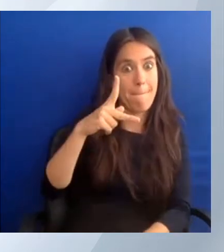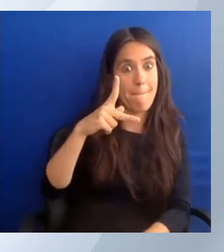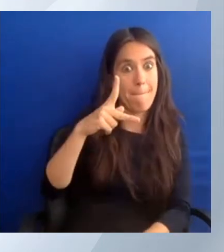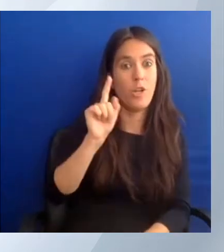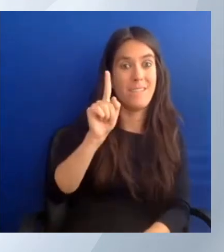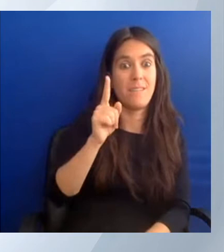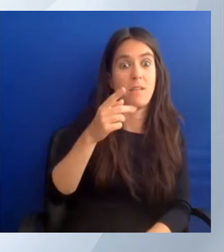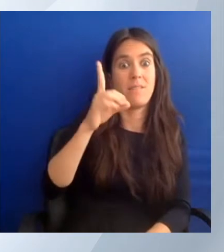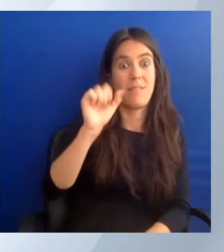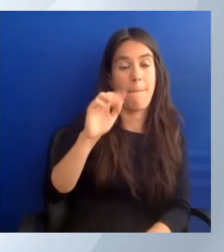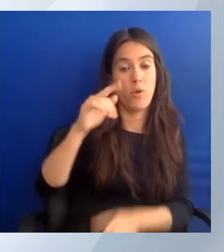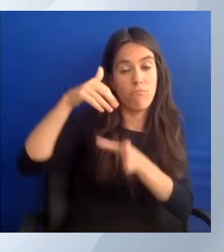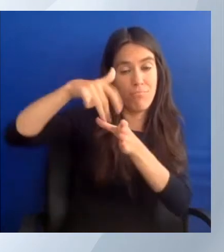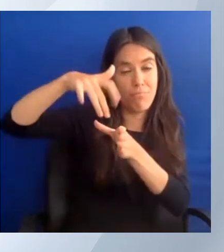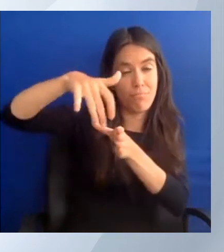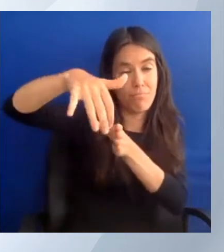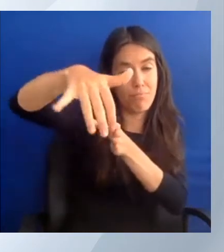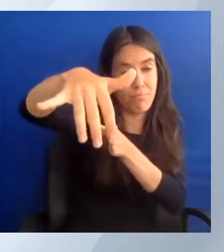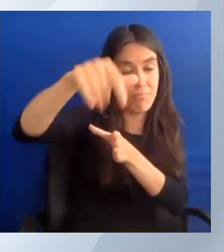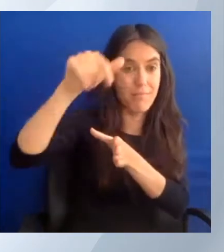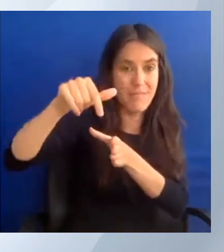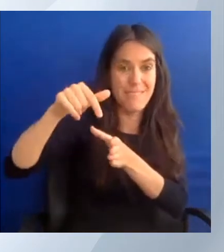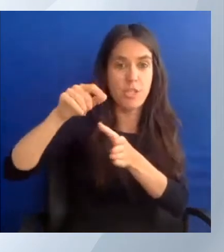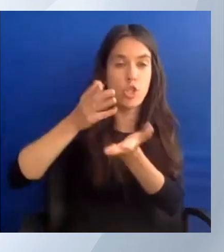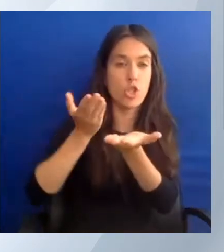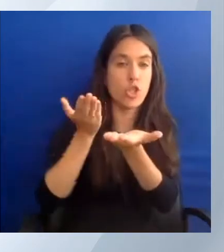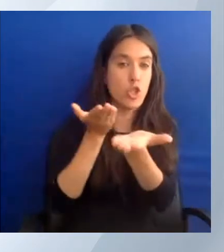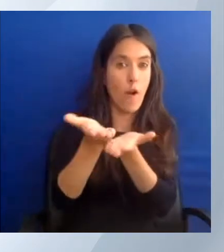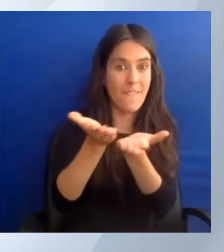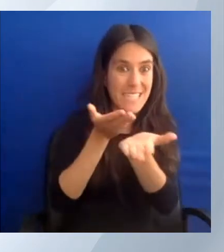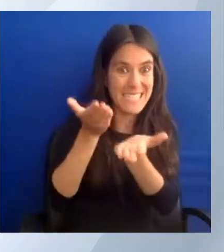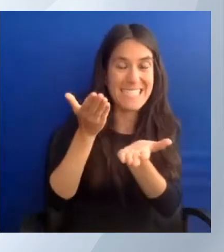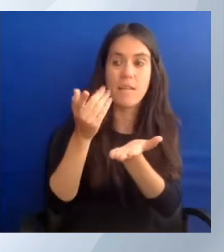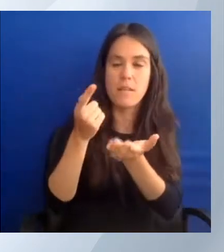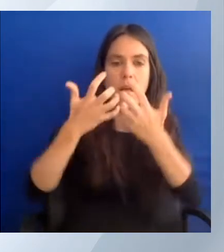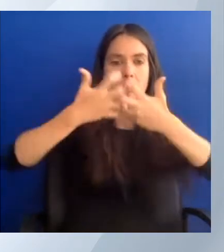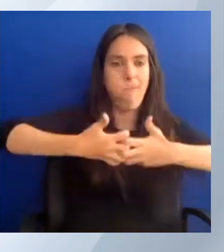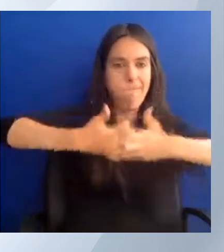Dapr sidecar of the card service and do the operation.